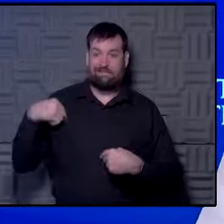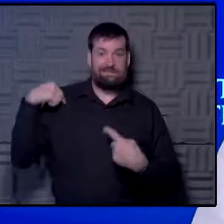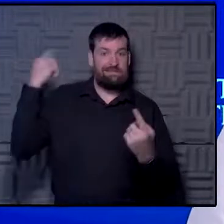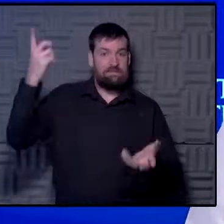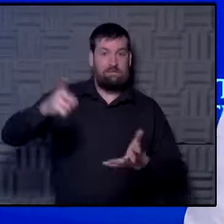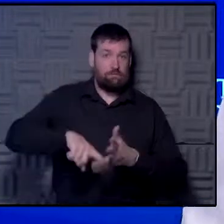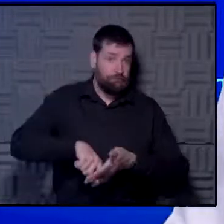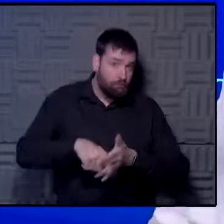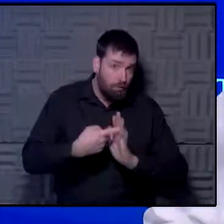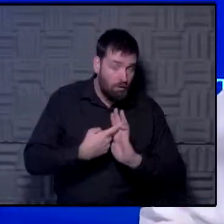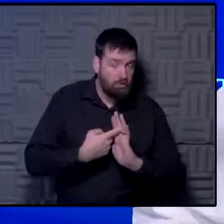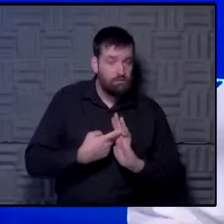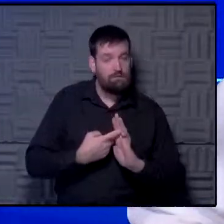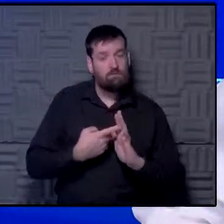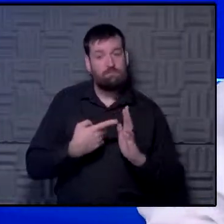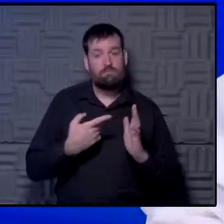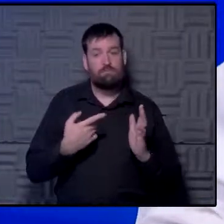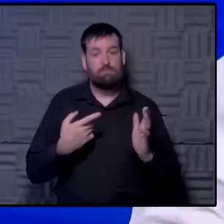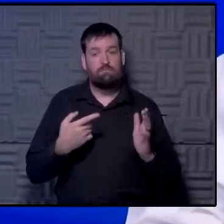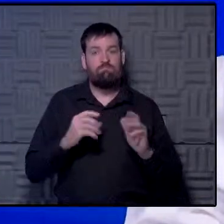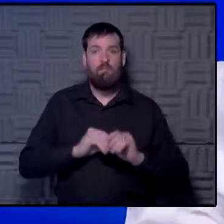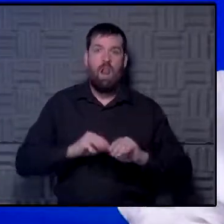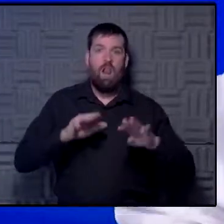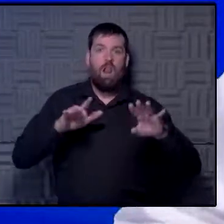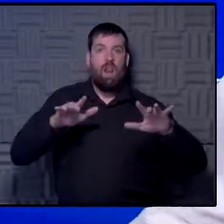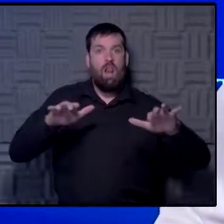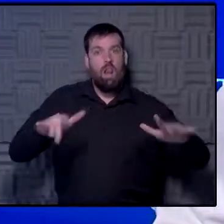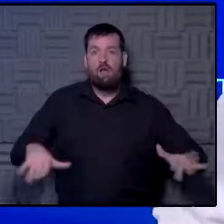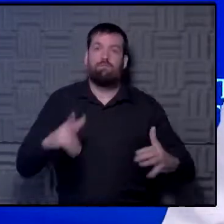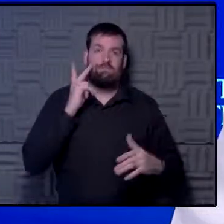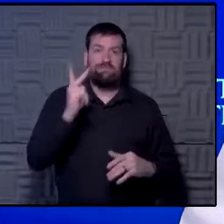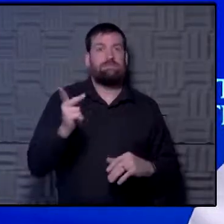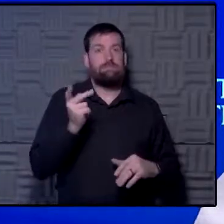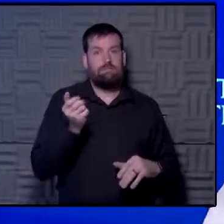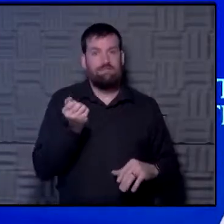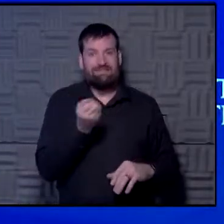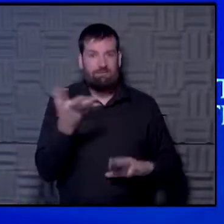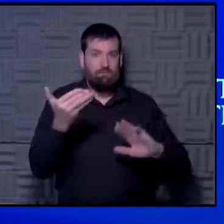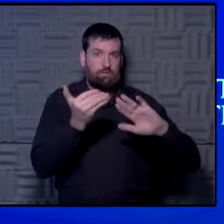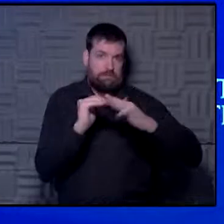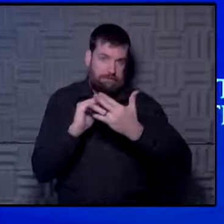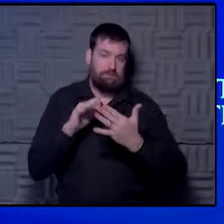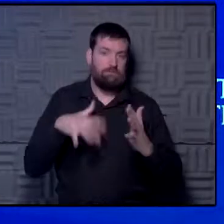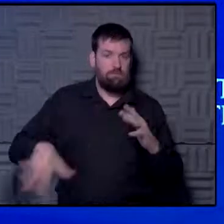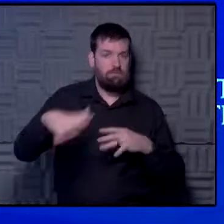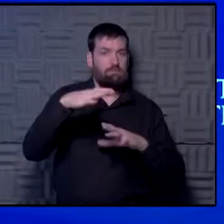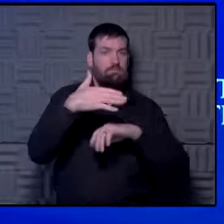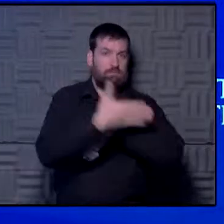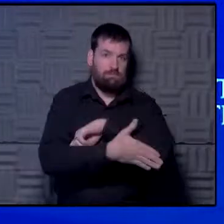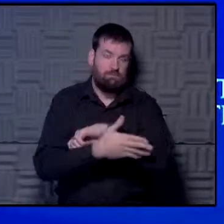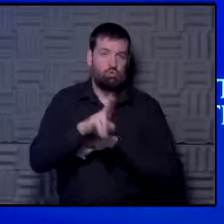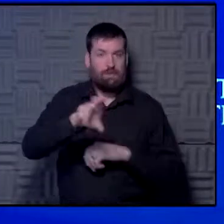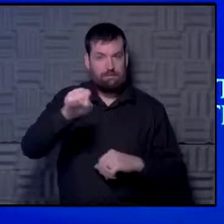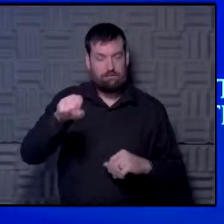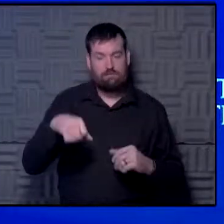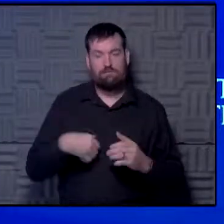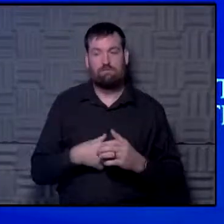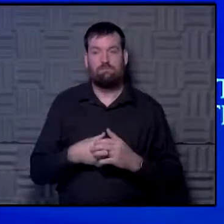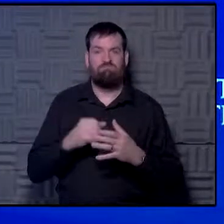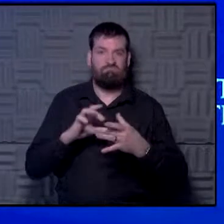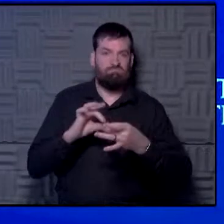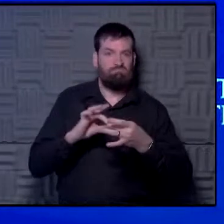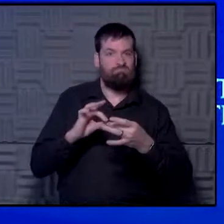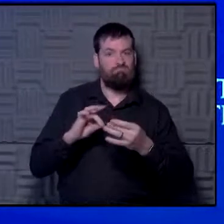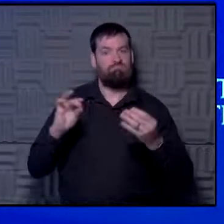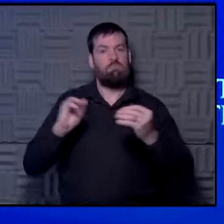the pandemic when it was spreading. And you're seeing this in multiple cities throughout the country. People are talking about having to put